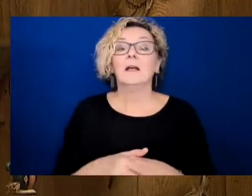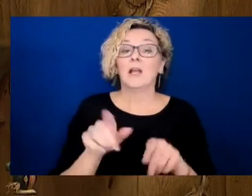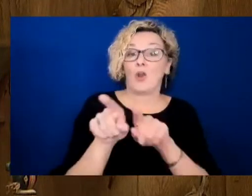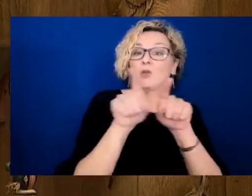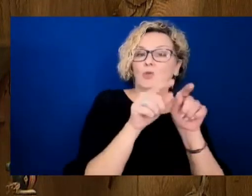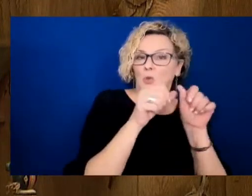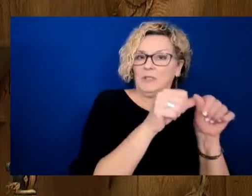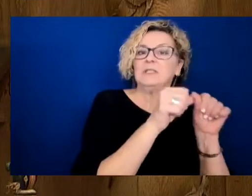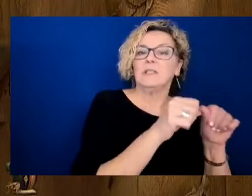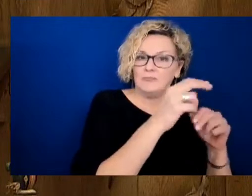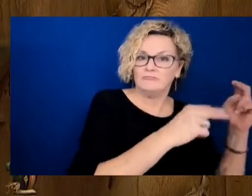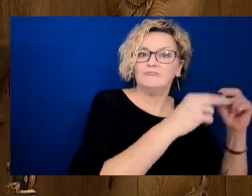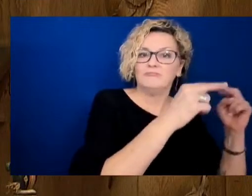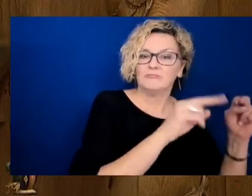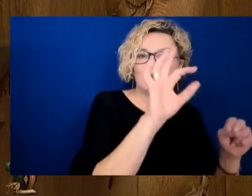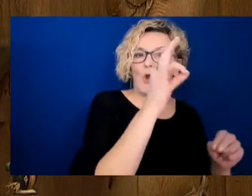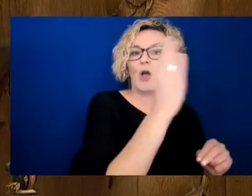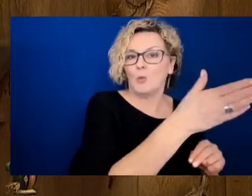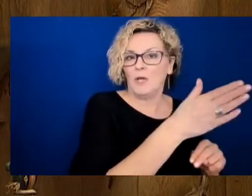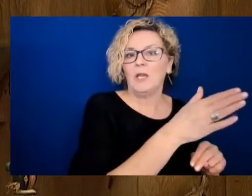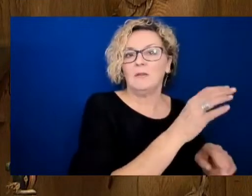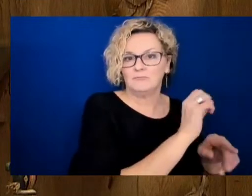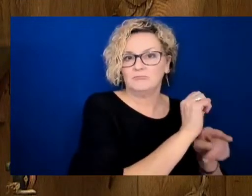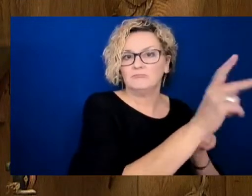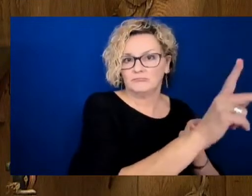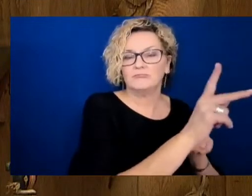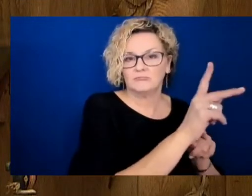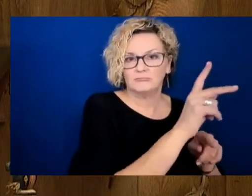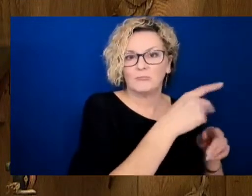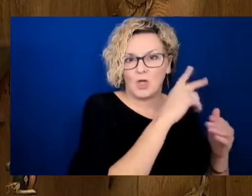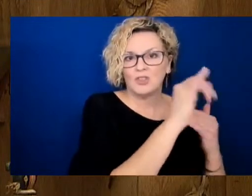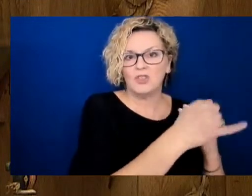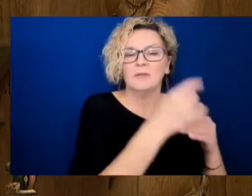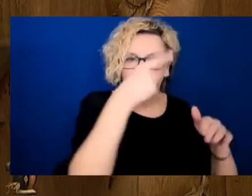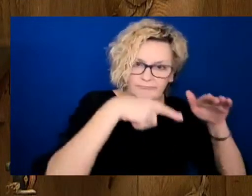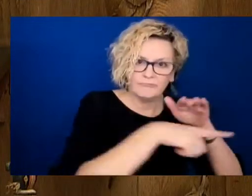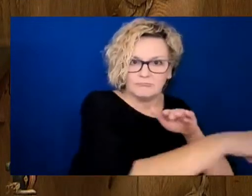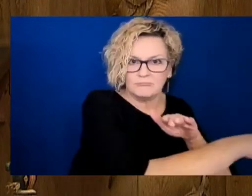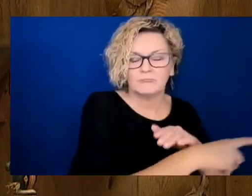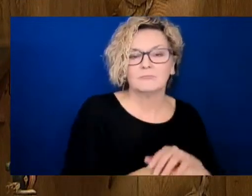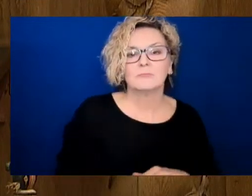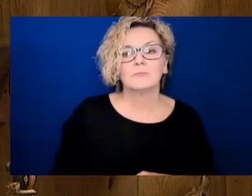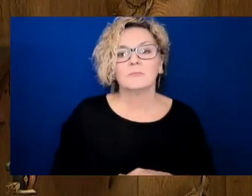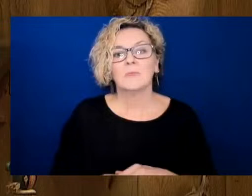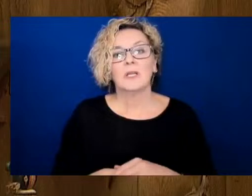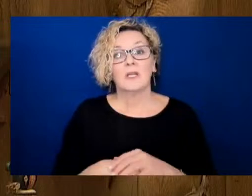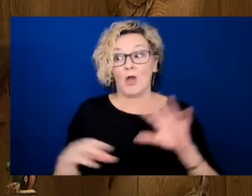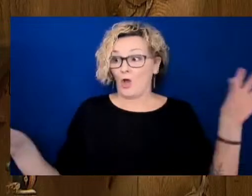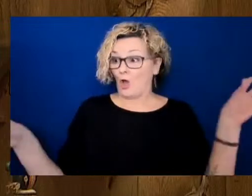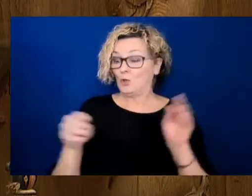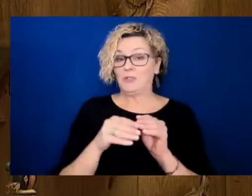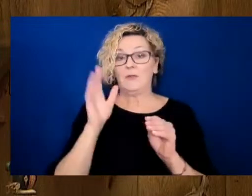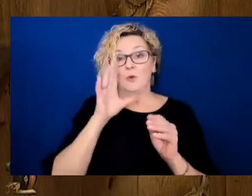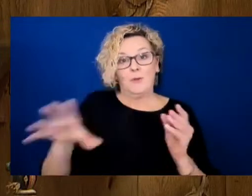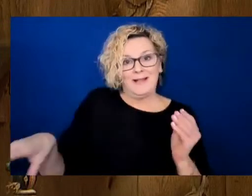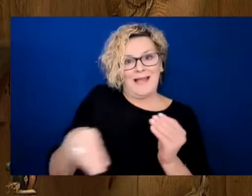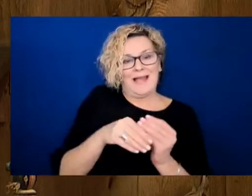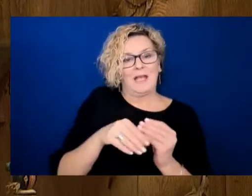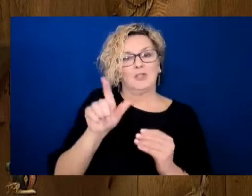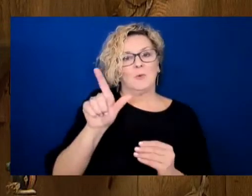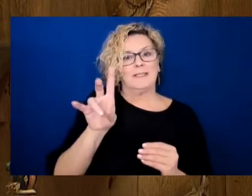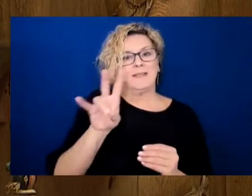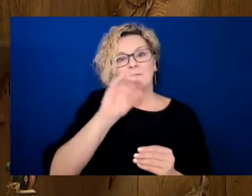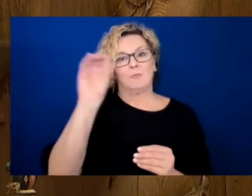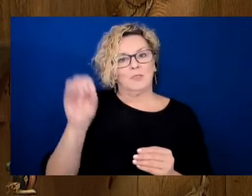project. Taken together, these projects will increase our SkyTrain network by 27%. This will